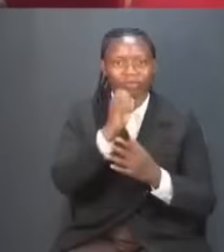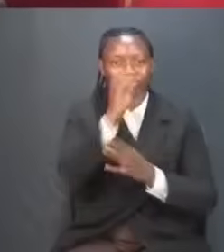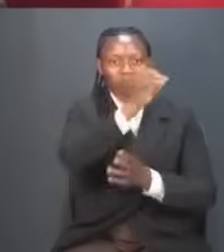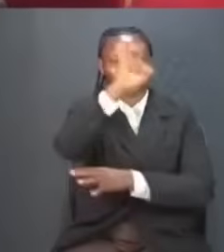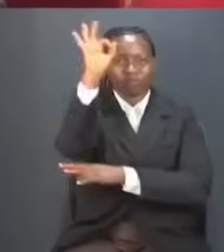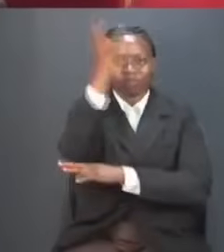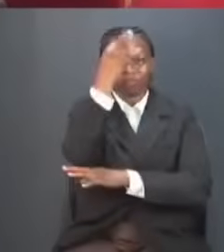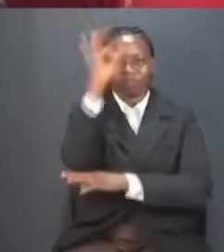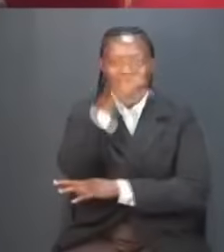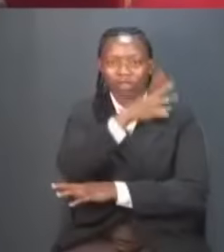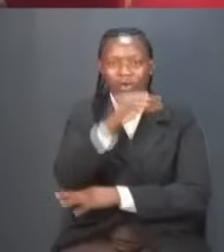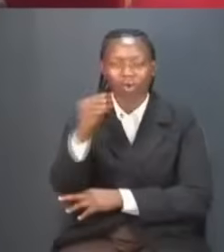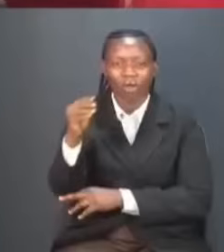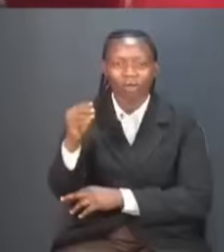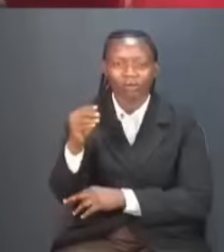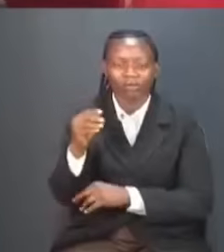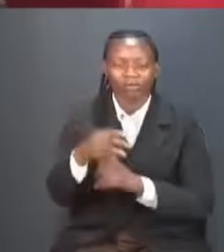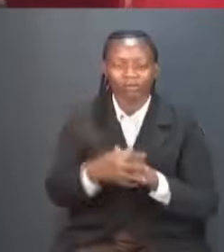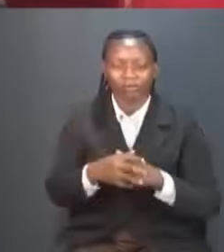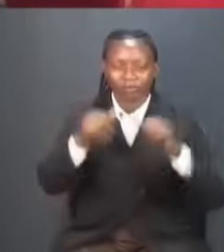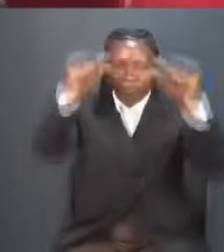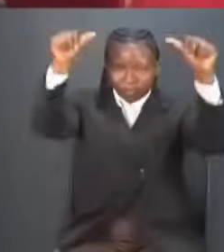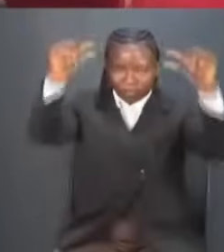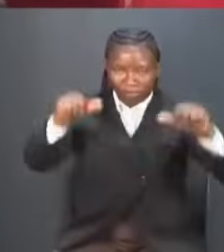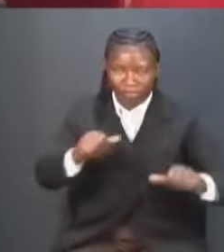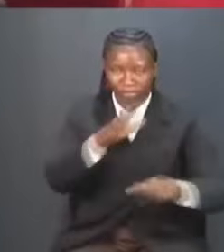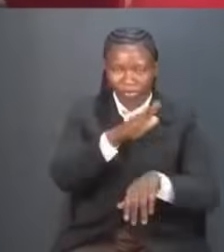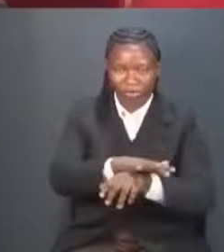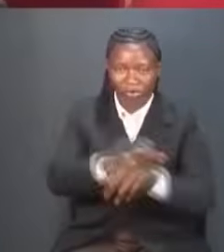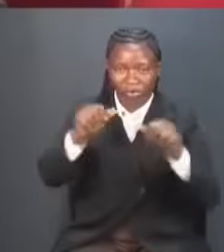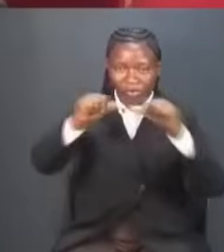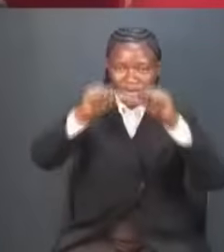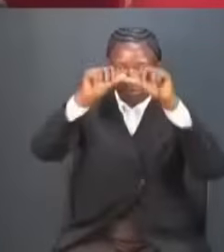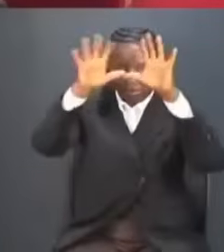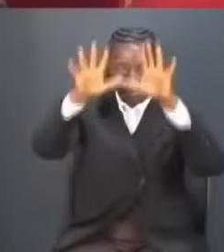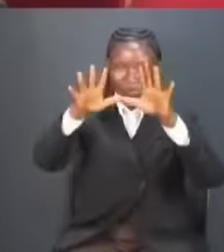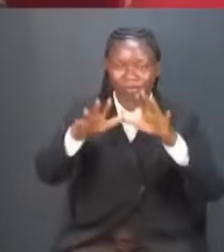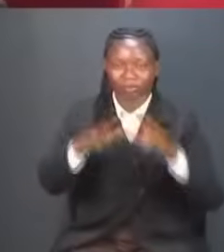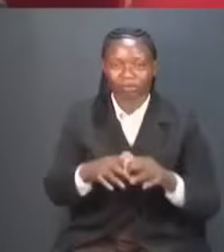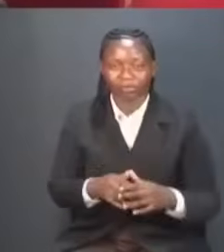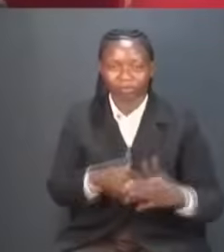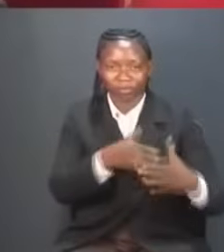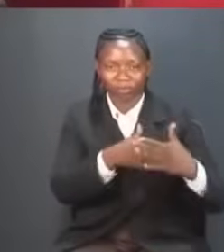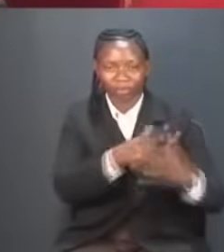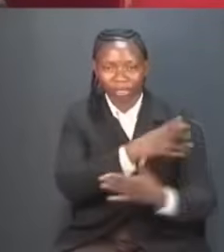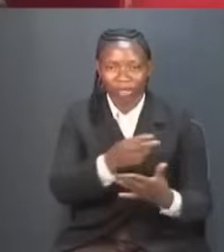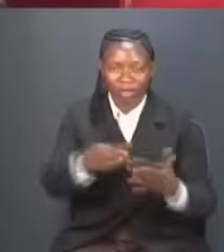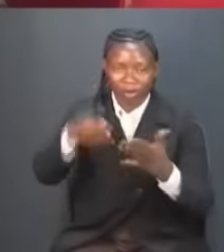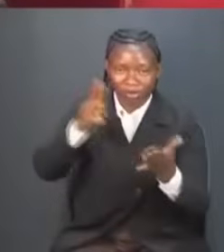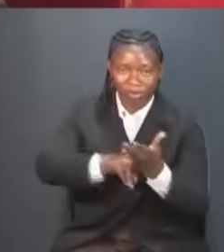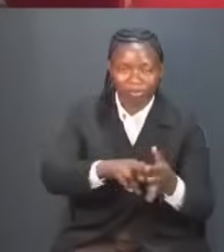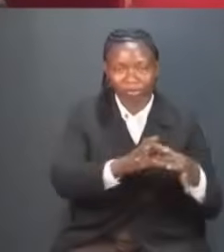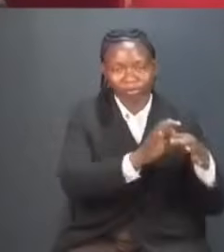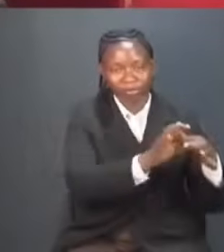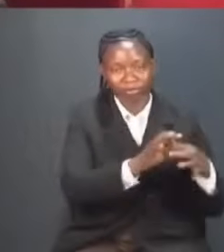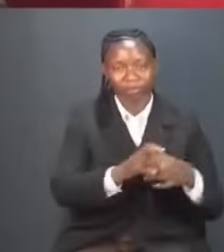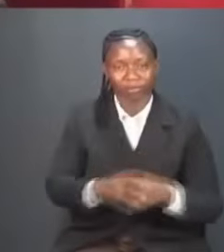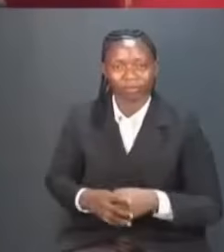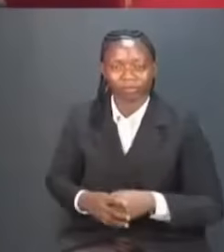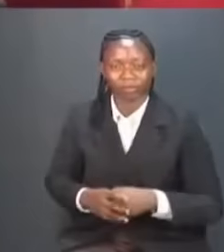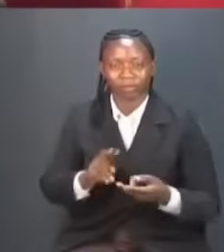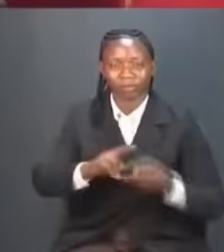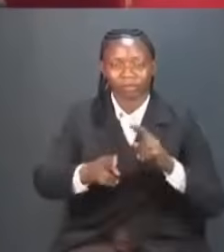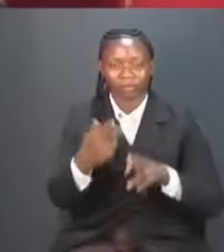on pest management practices, promote community-based surveillance and reporting networks.